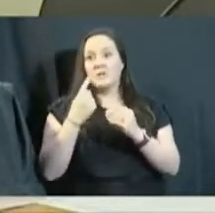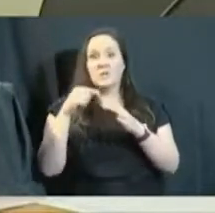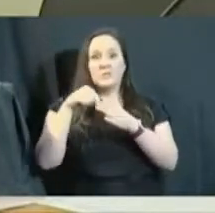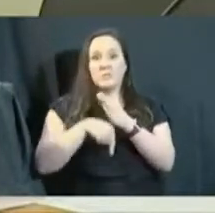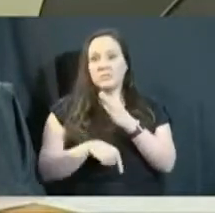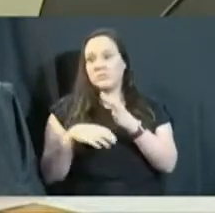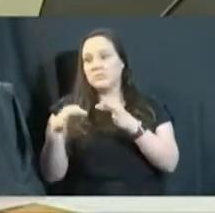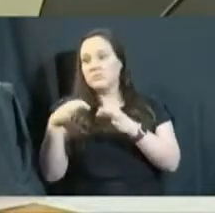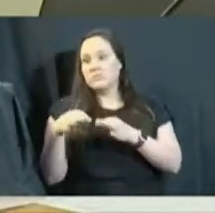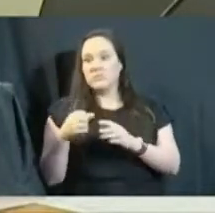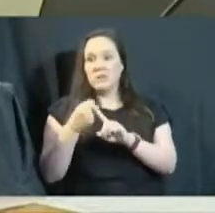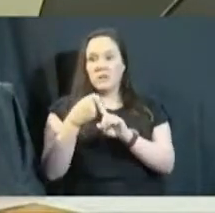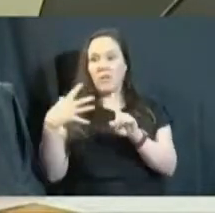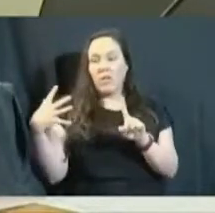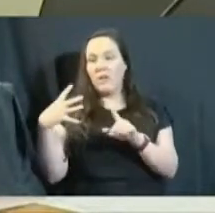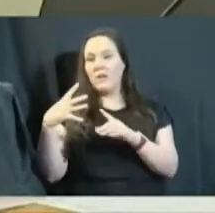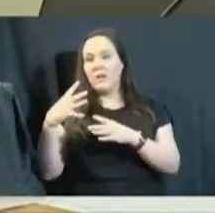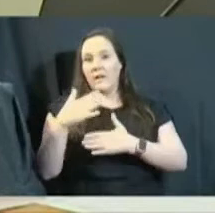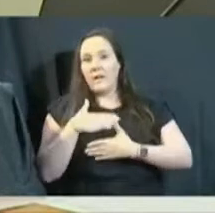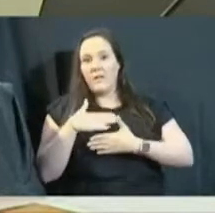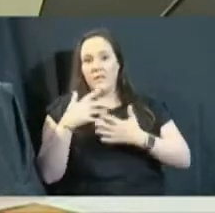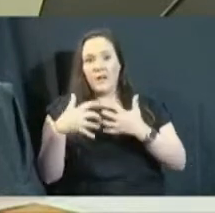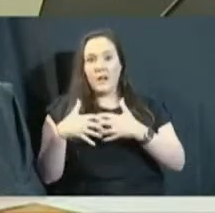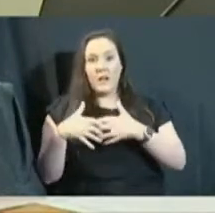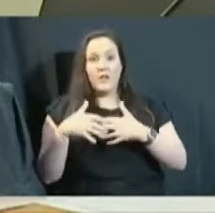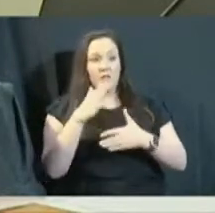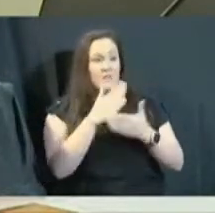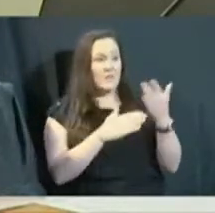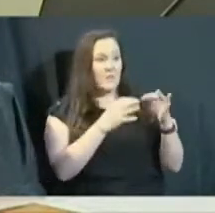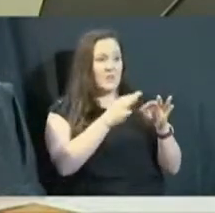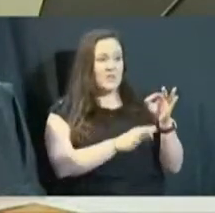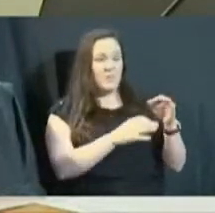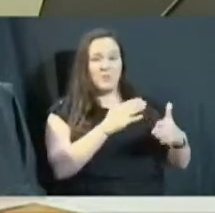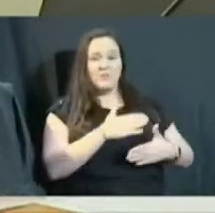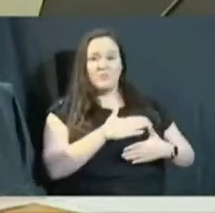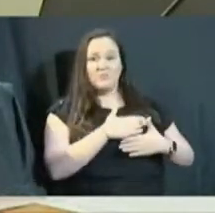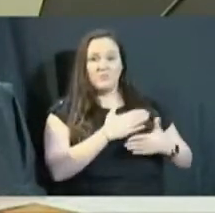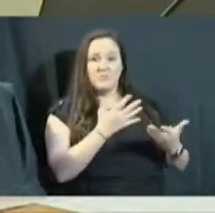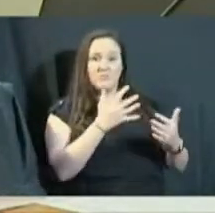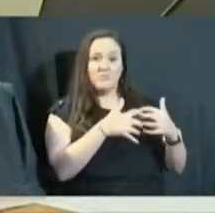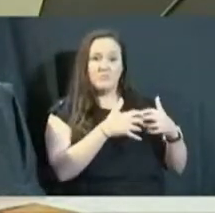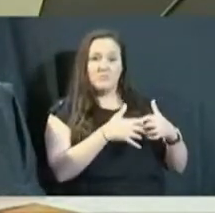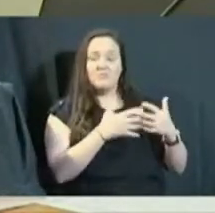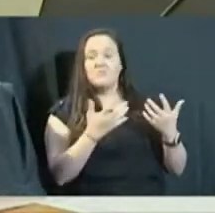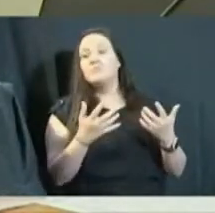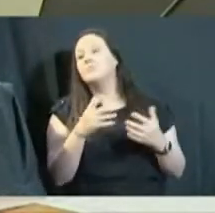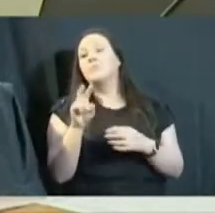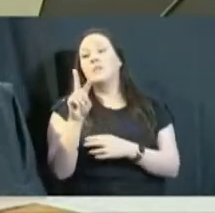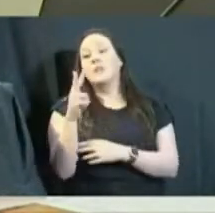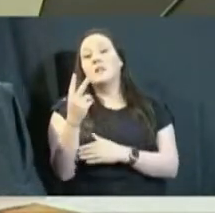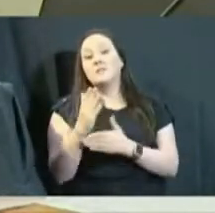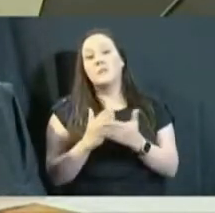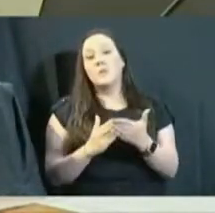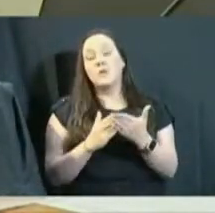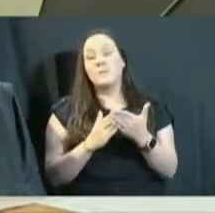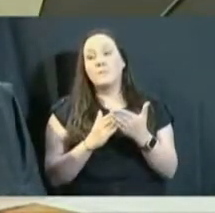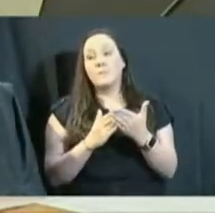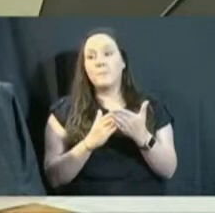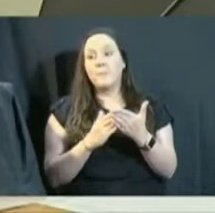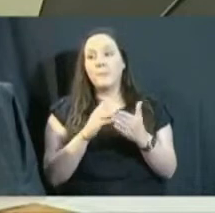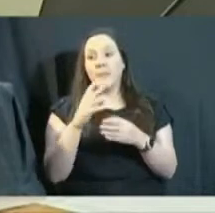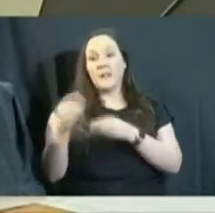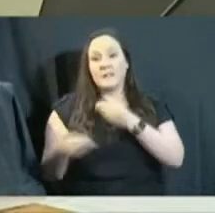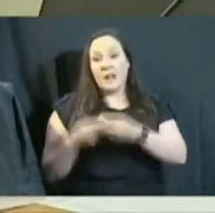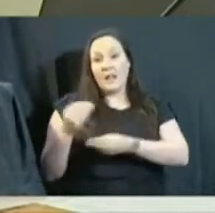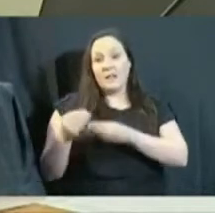in circulation are at that level of sophistication. The second thing that doesn't get talked about as much is